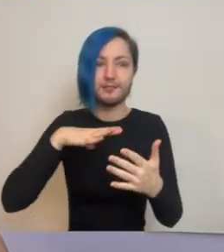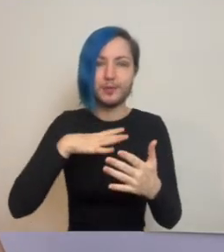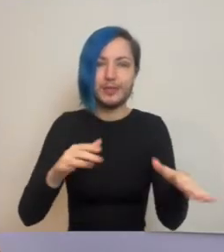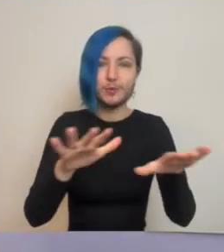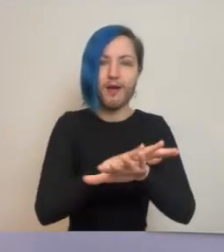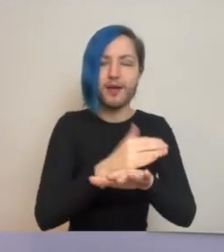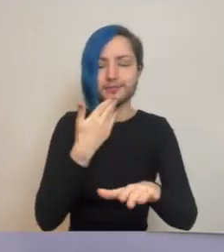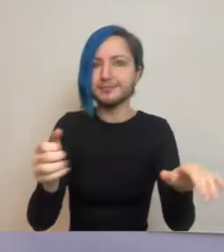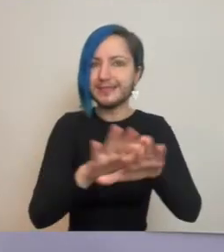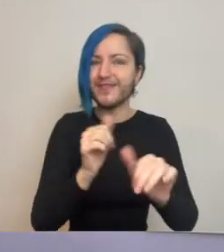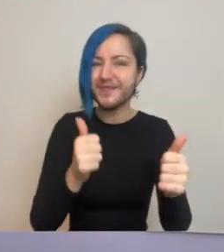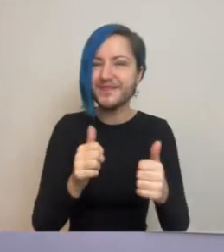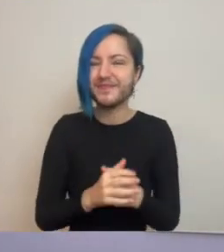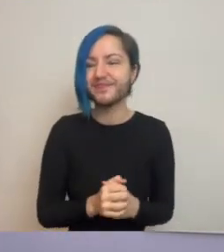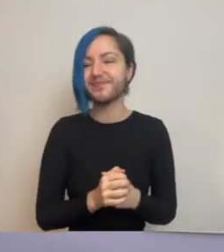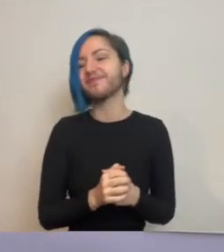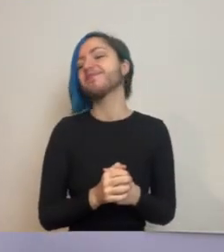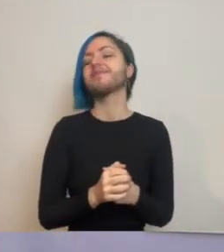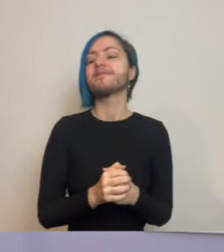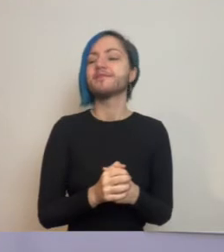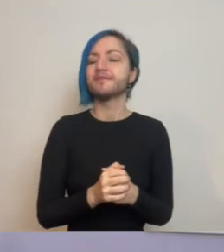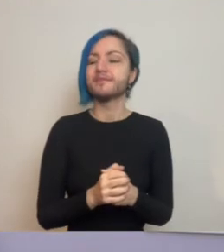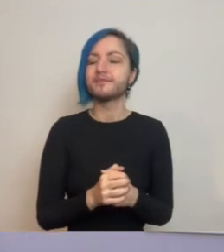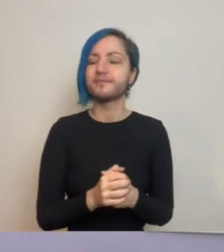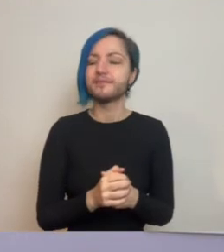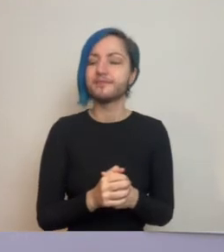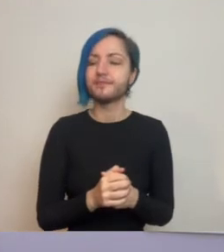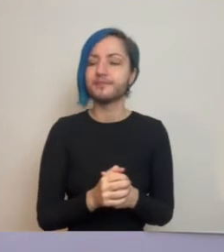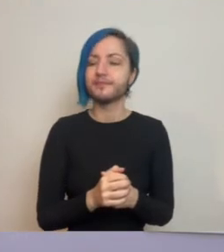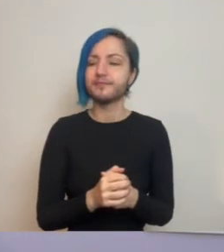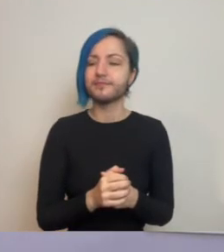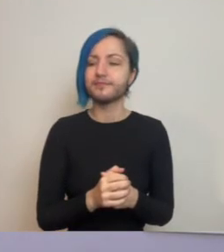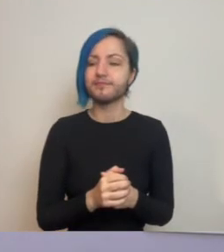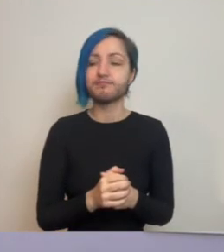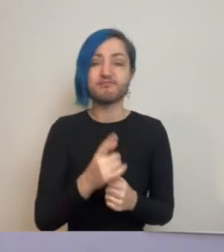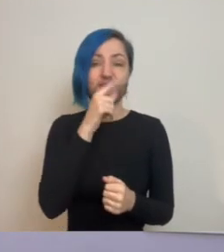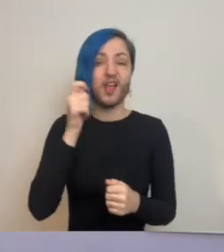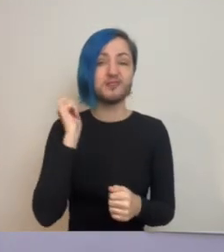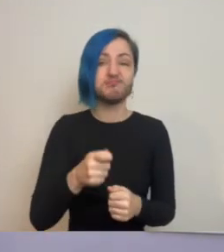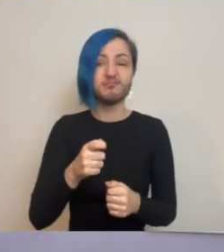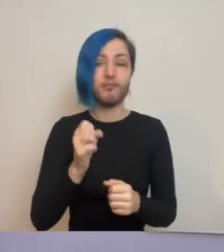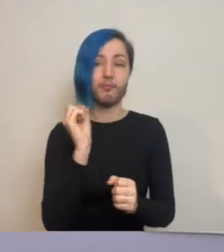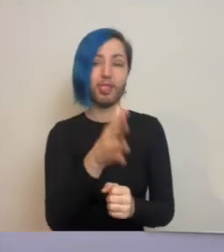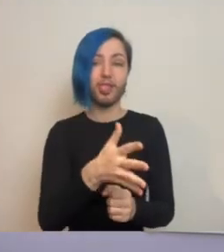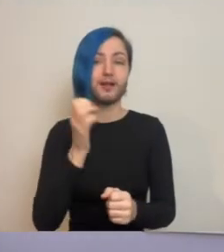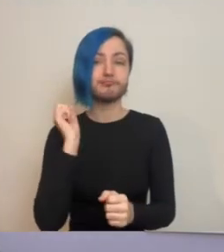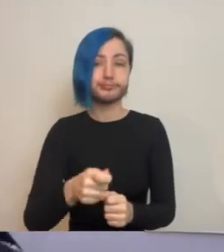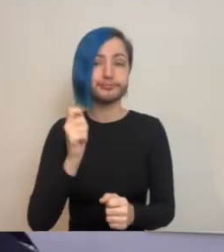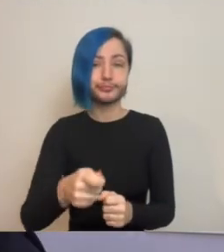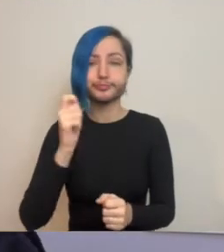want to get dirty. And another way to make really good painty movements is just to splat it on the paper like